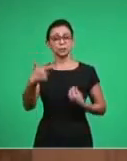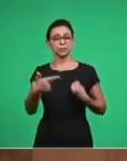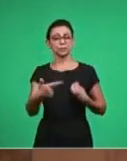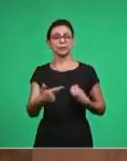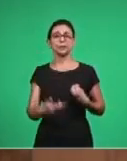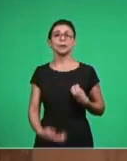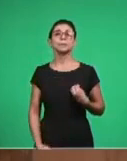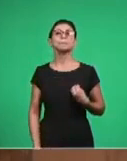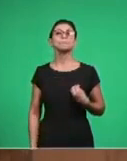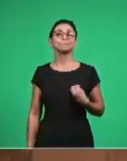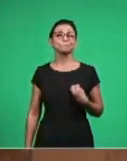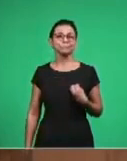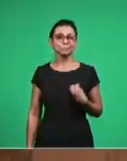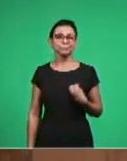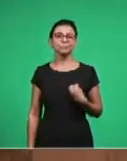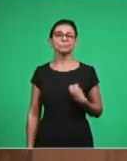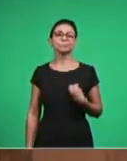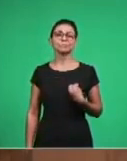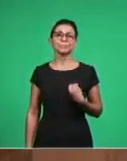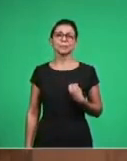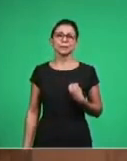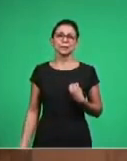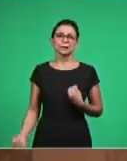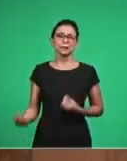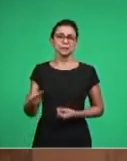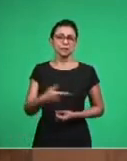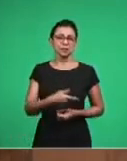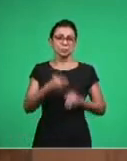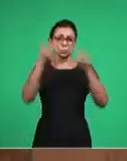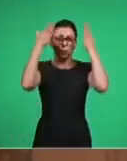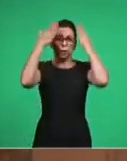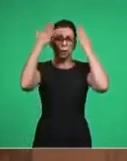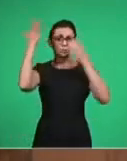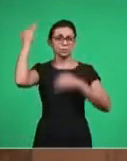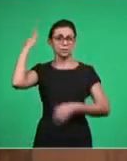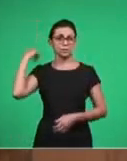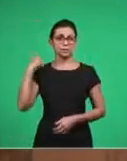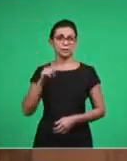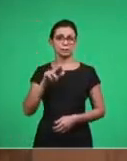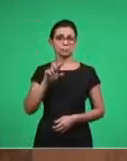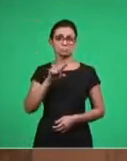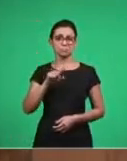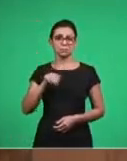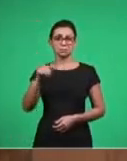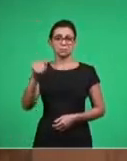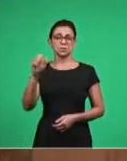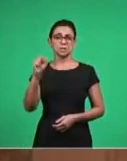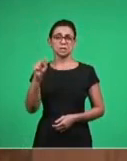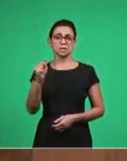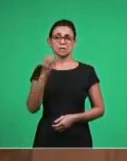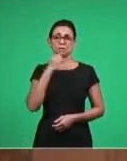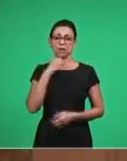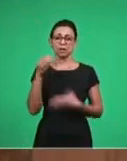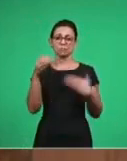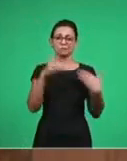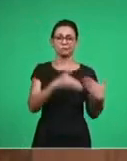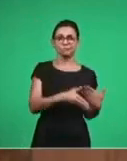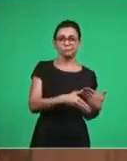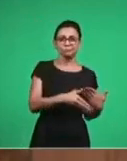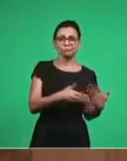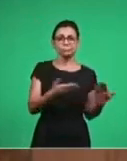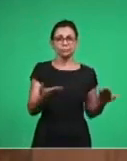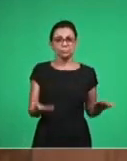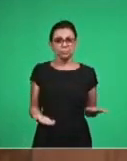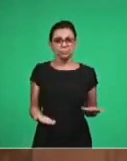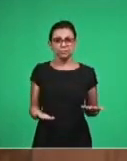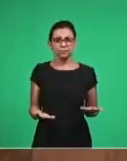Ministry is more than life, is greater than life. You see how the king,